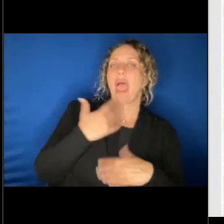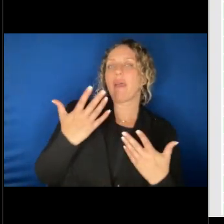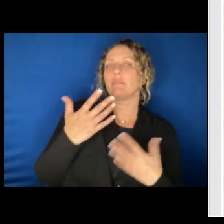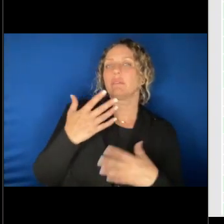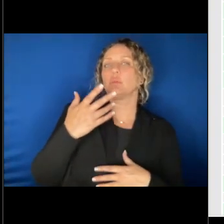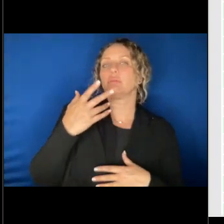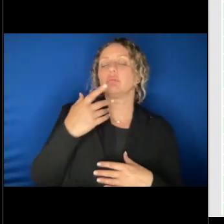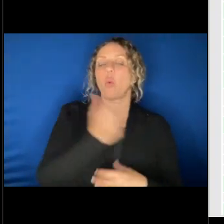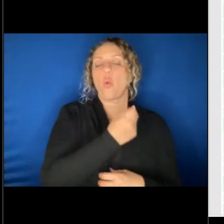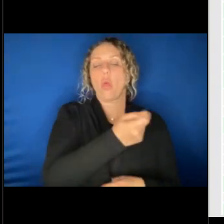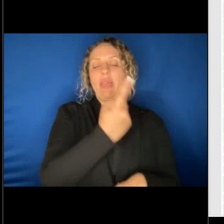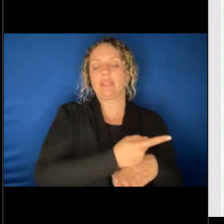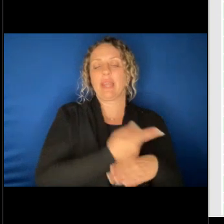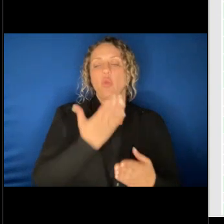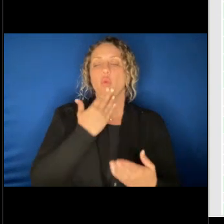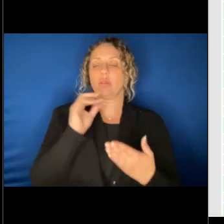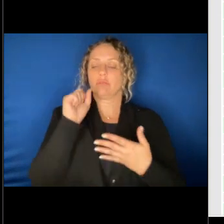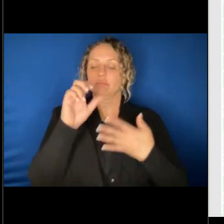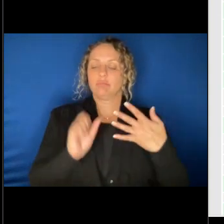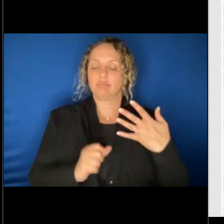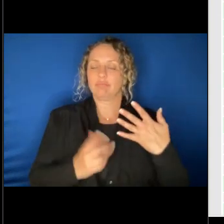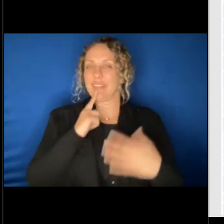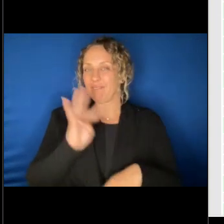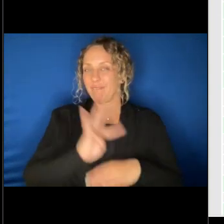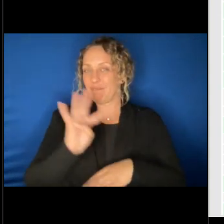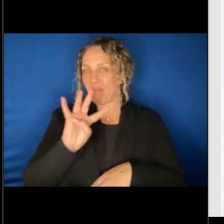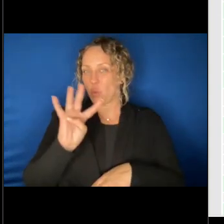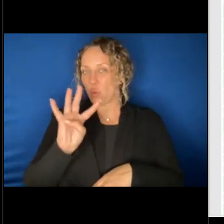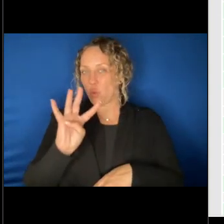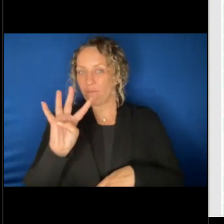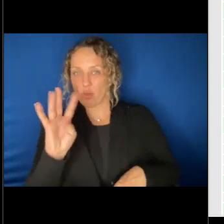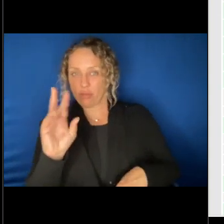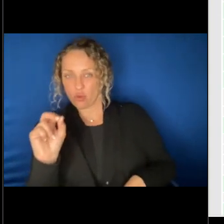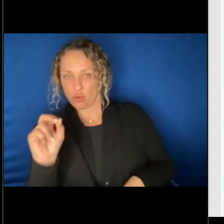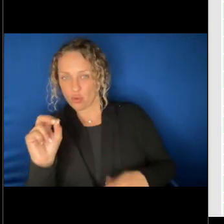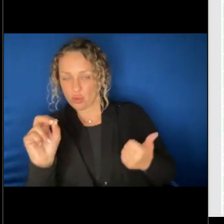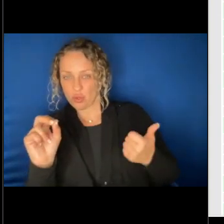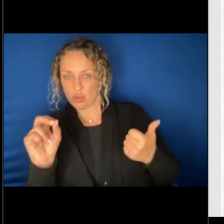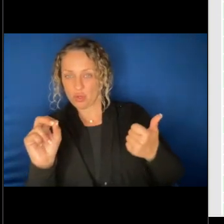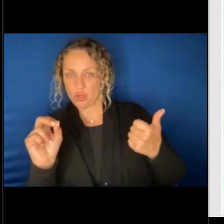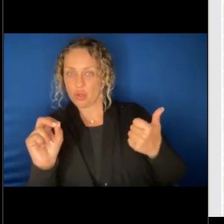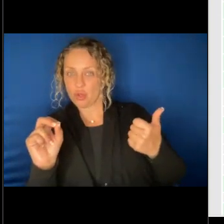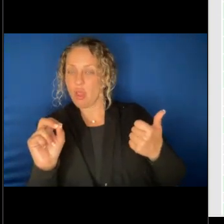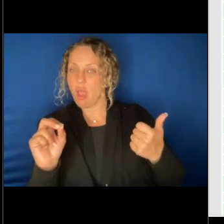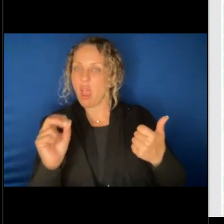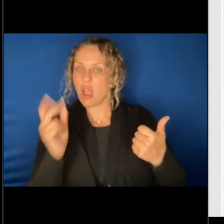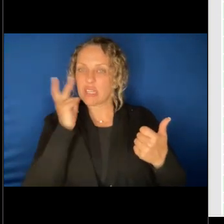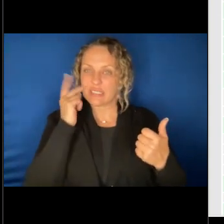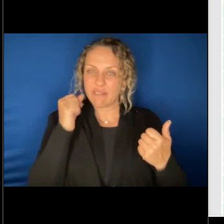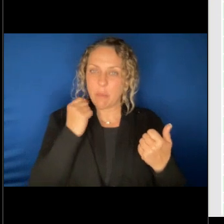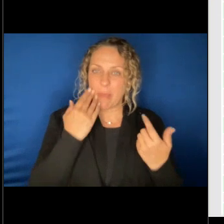on May 20th at say, at 4 PM, 4:30. yeah, we'll see. We can make that work. Sounds